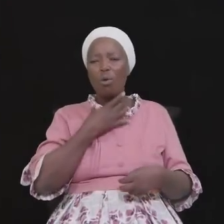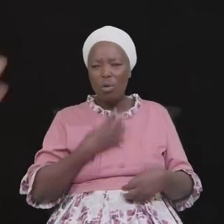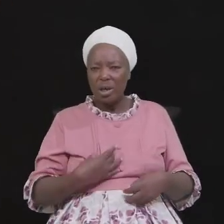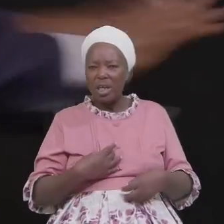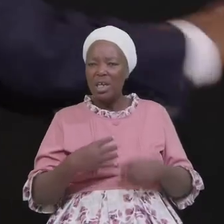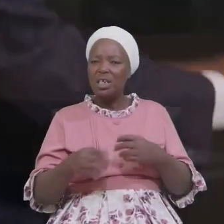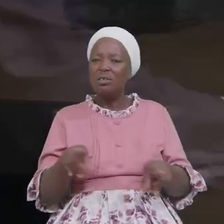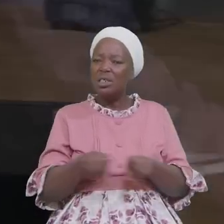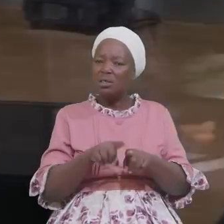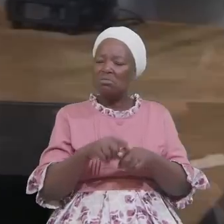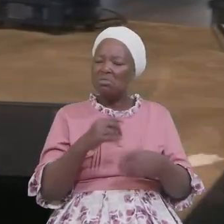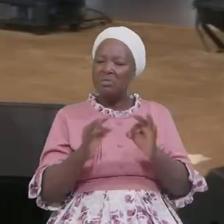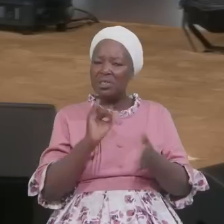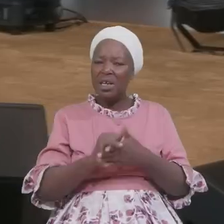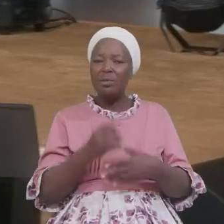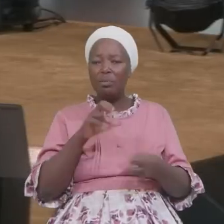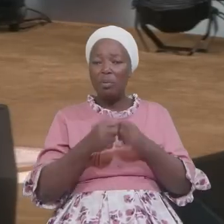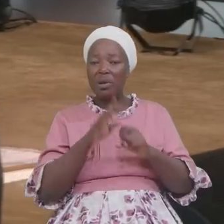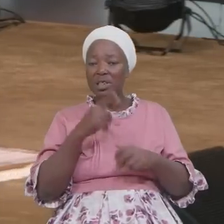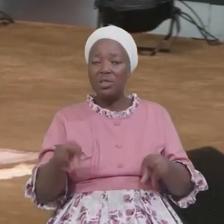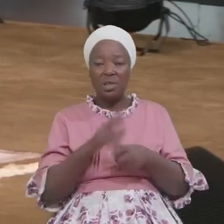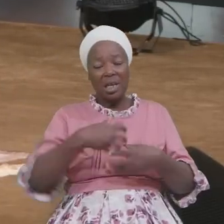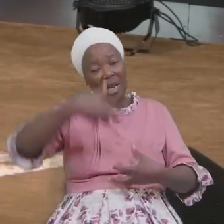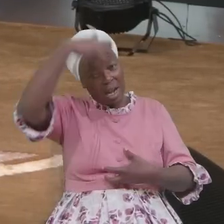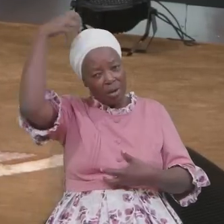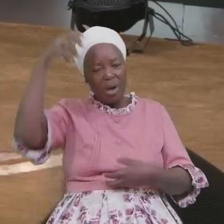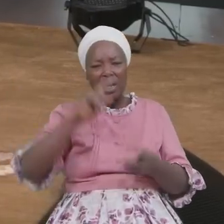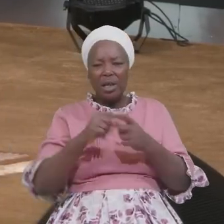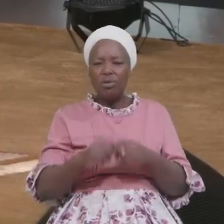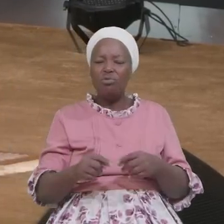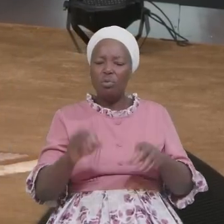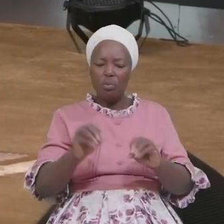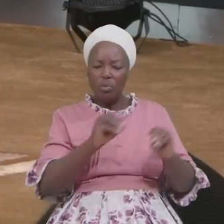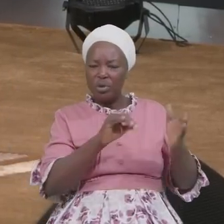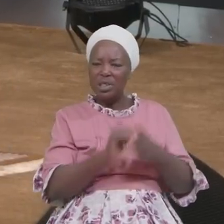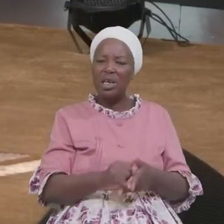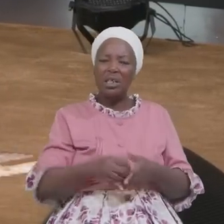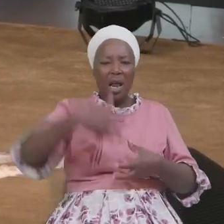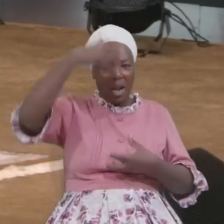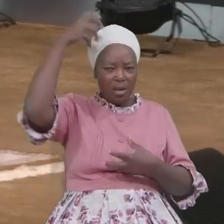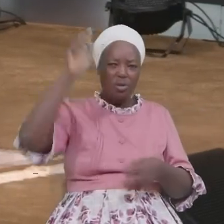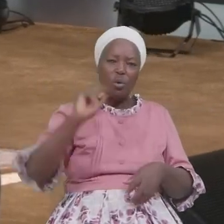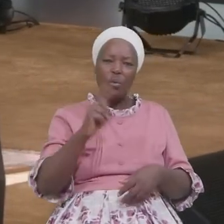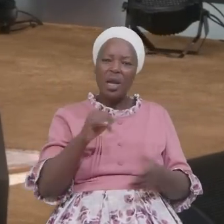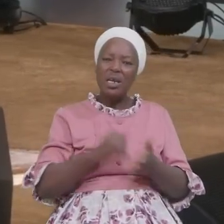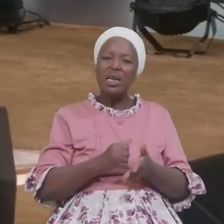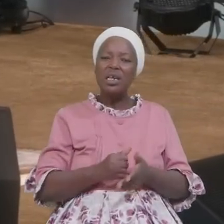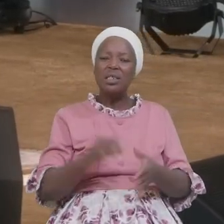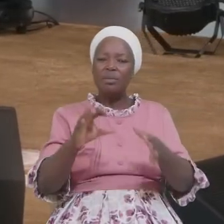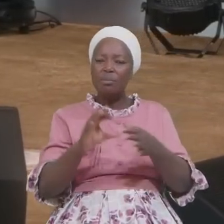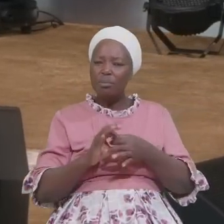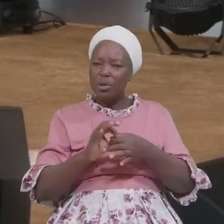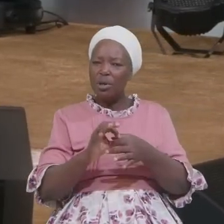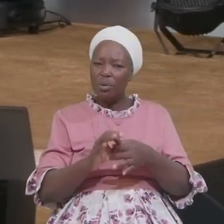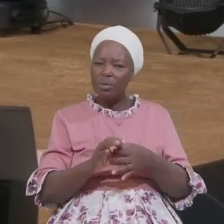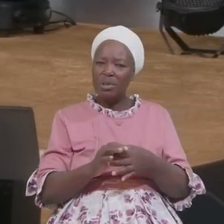you cage the lion, and you put the lion where the lion belongs, and you don't feed the